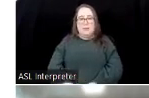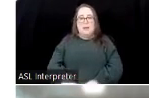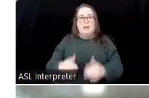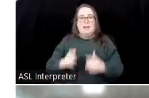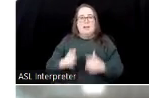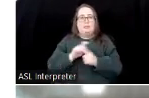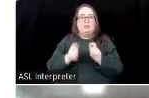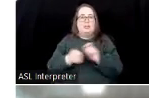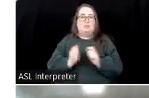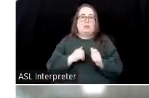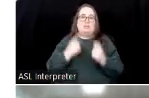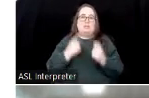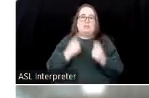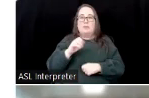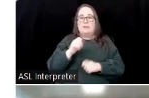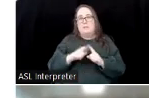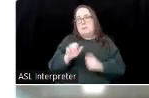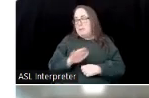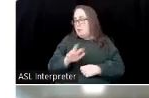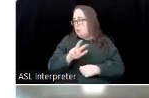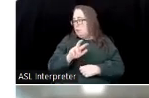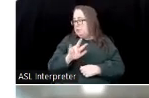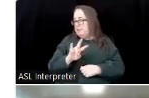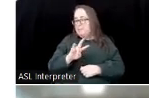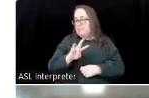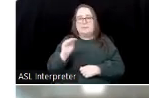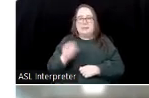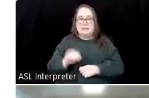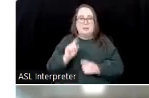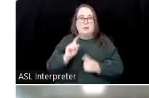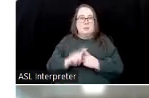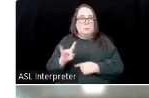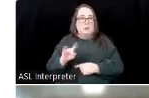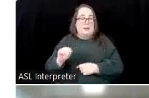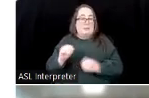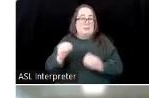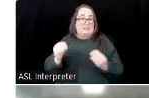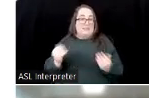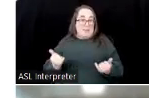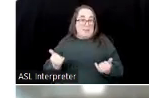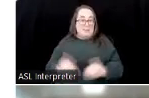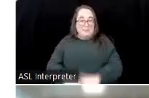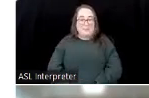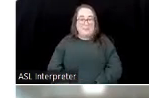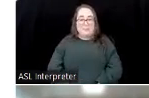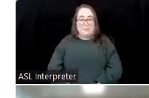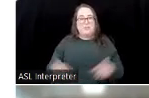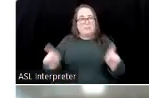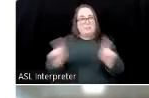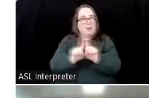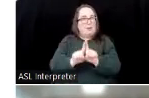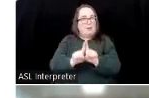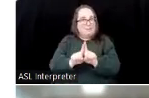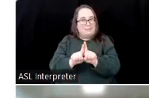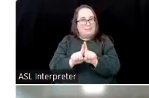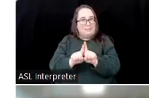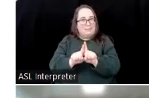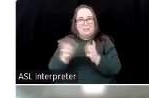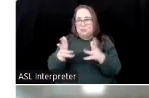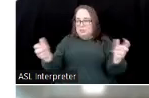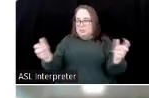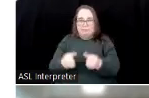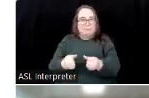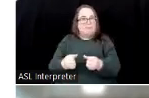our success rate from about 37% to about 80%. Just pairing those services with